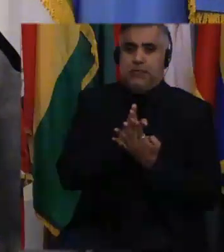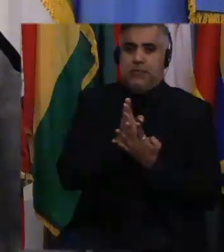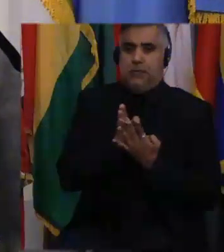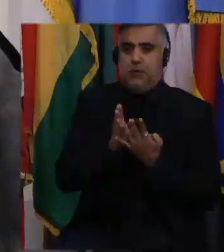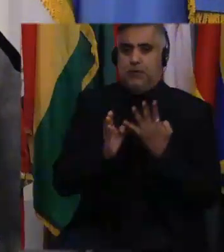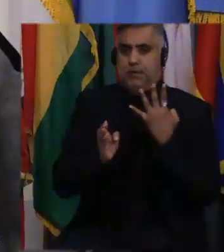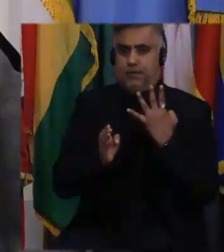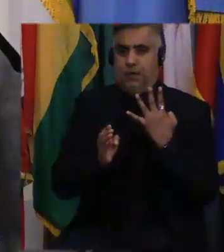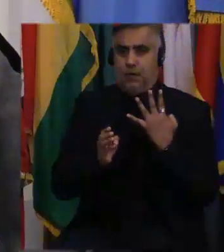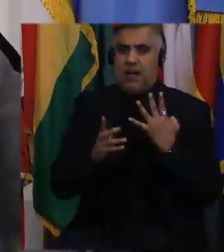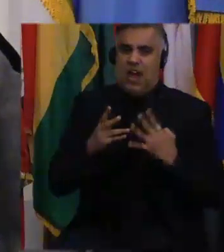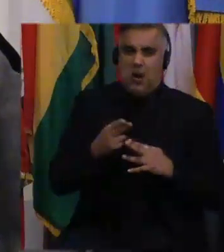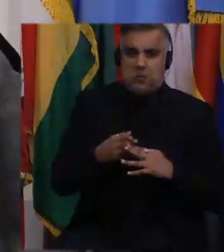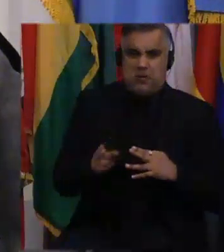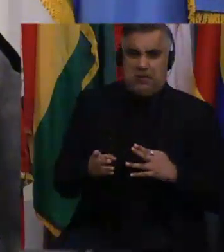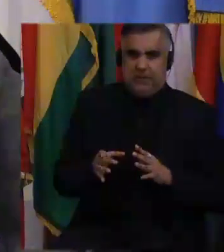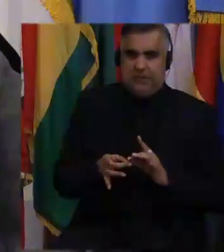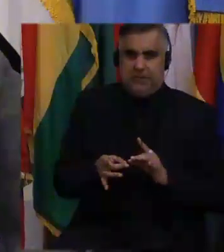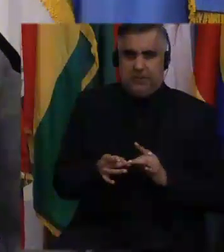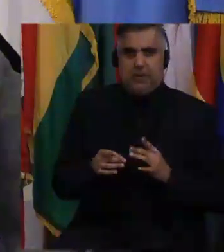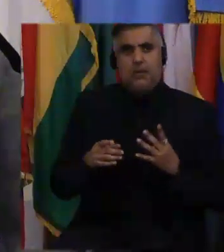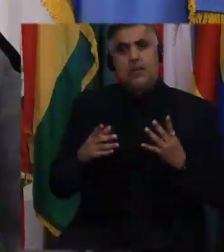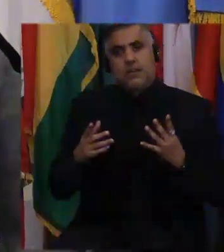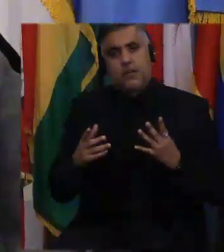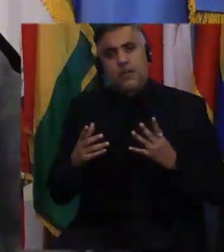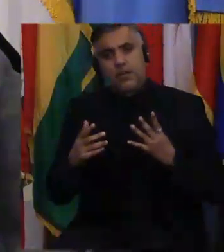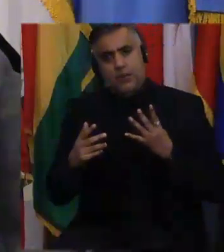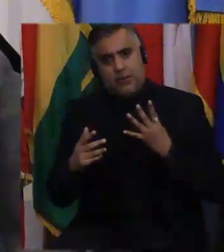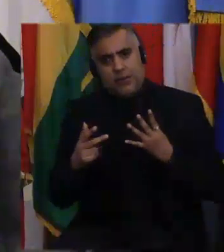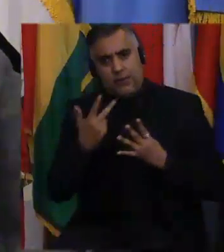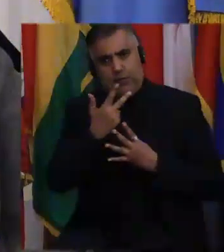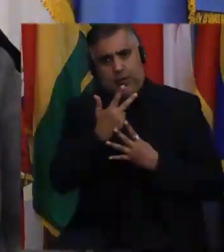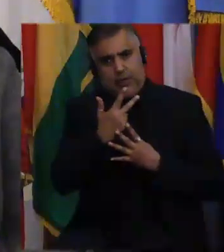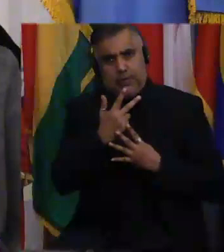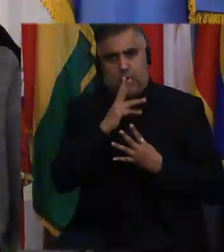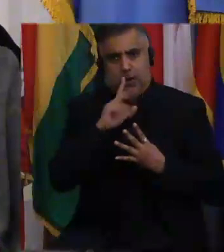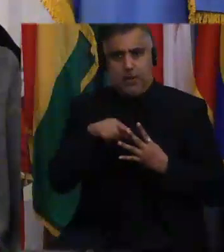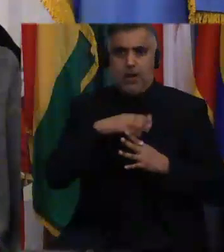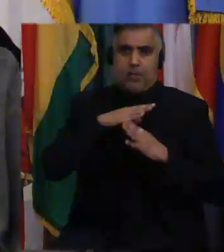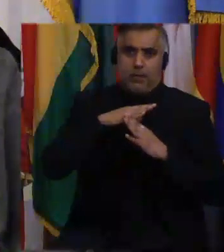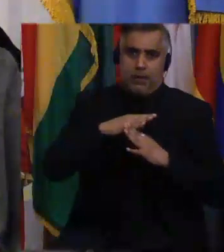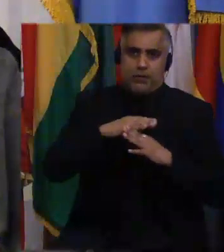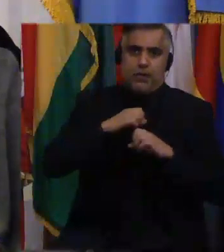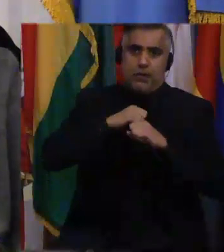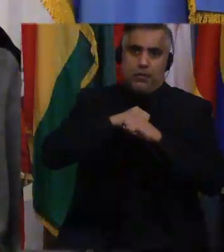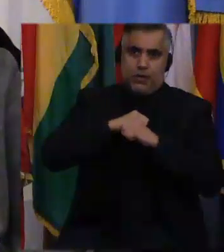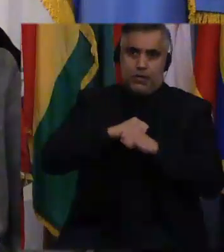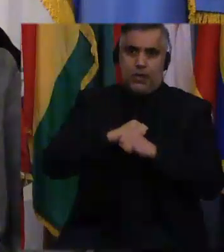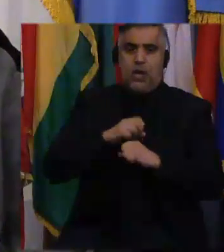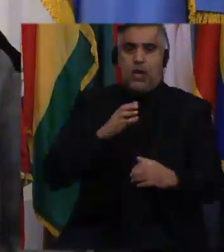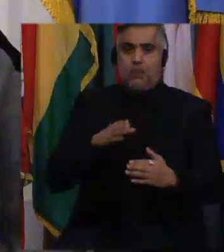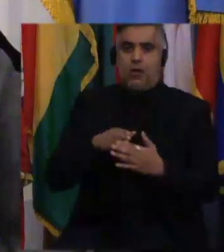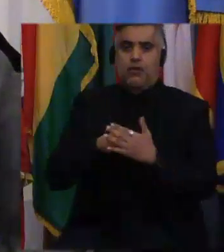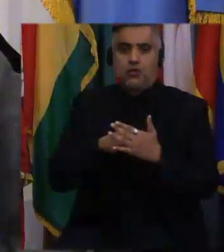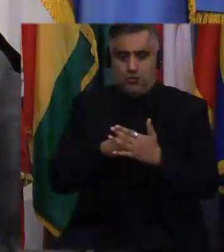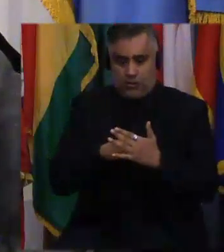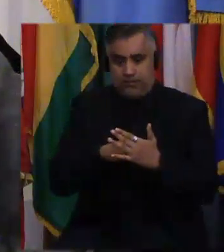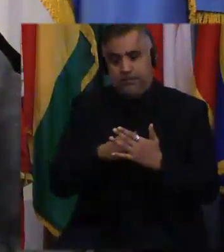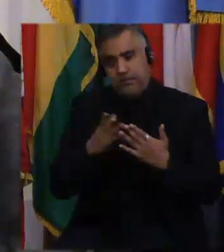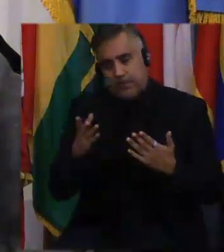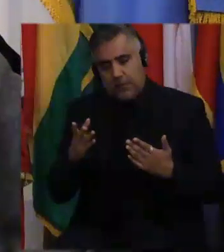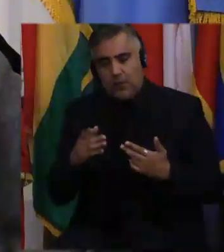briefly say them. The 3 P's that everybody always talks about: prevention, protection, and prosecution, of course,